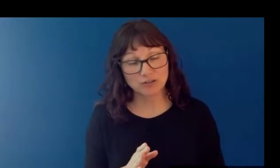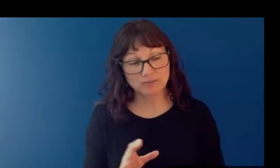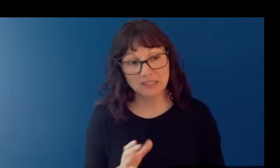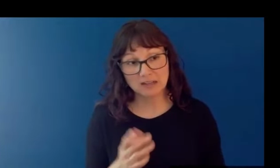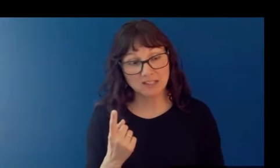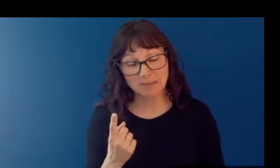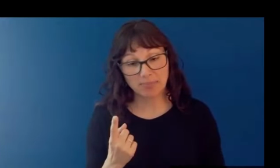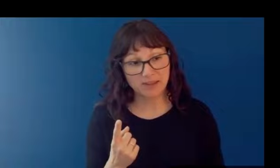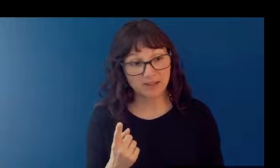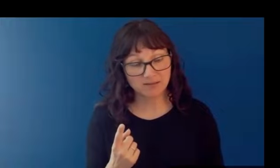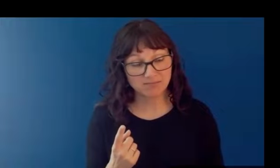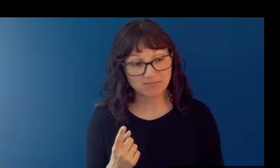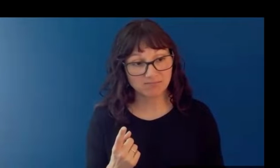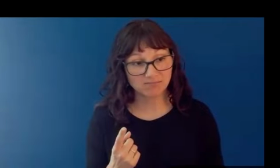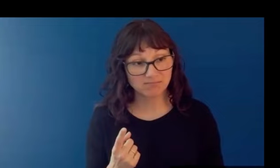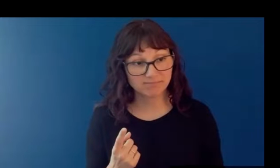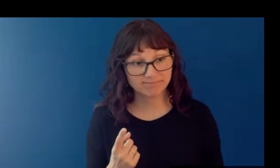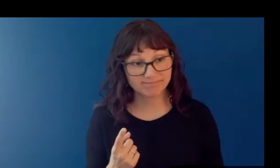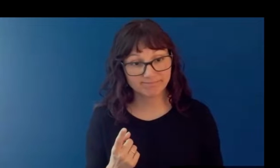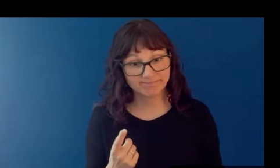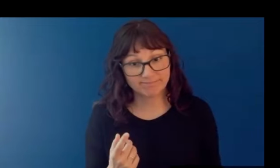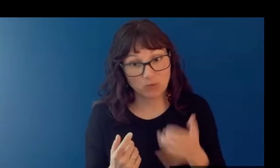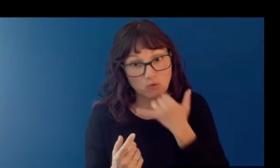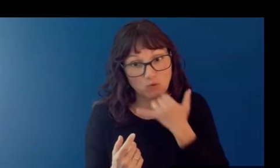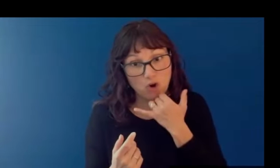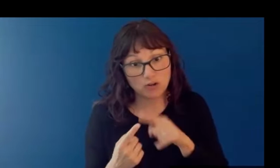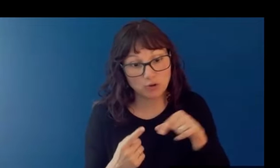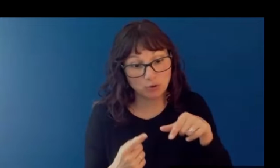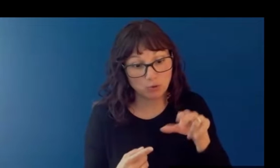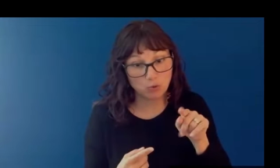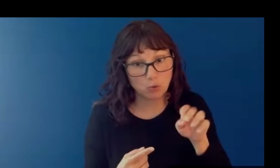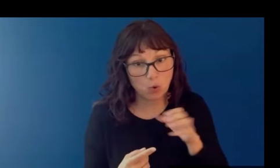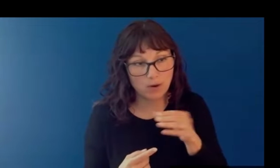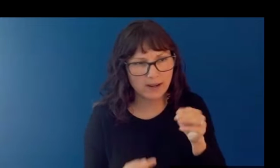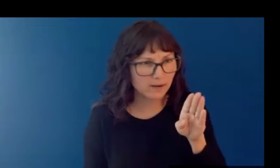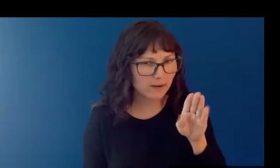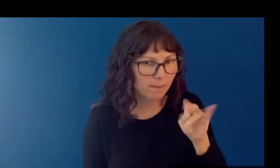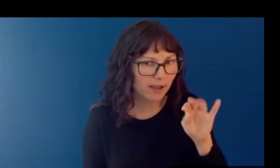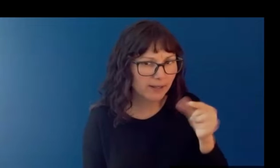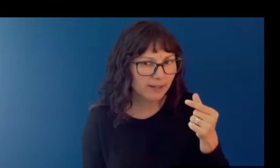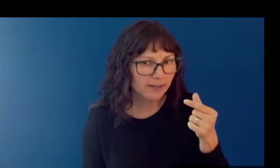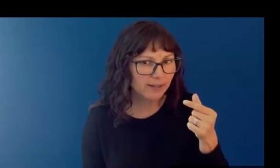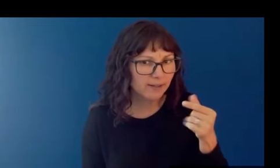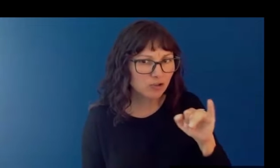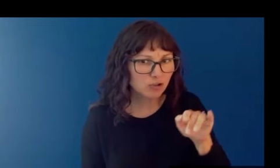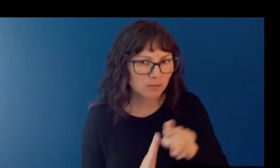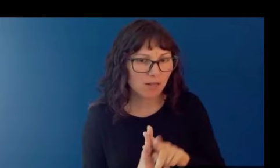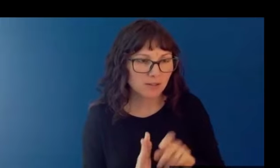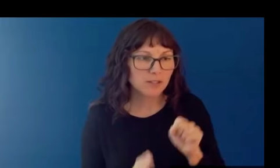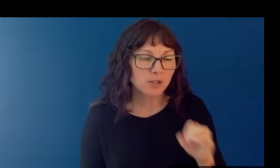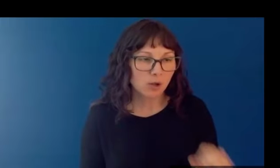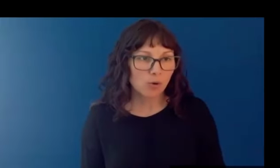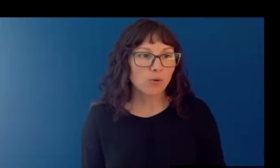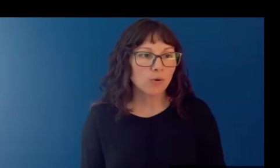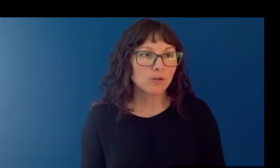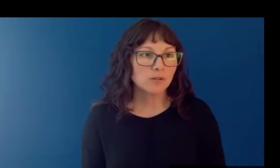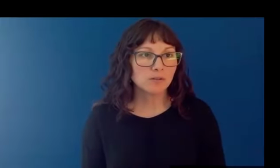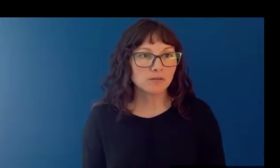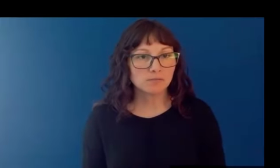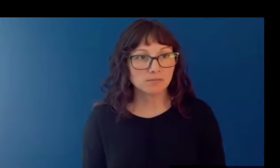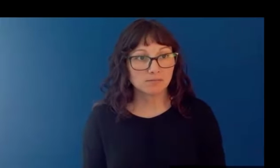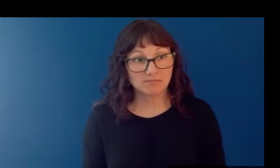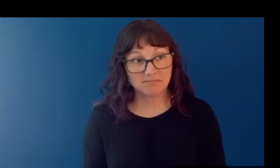something wrong in quoting and binding insurance policies. So it may